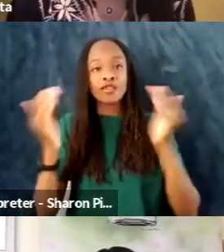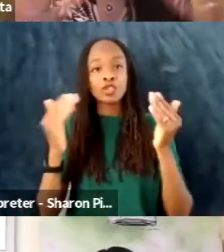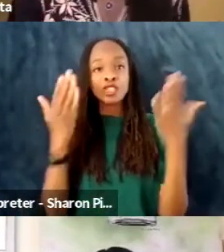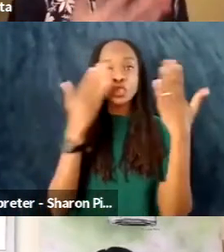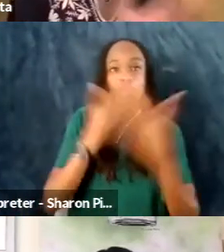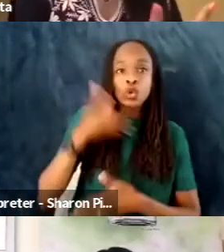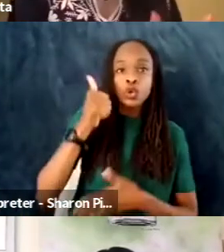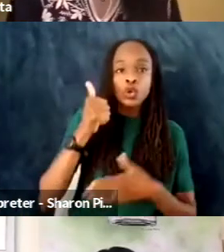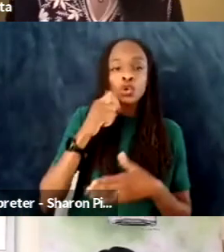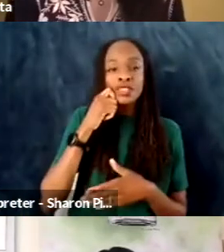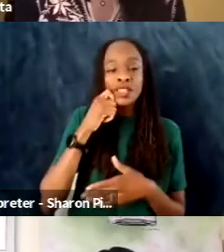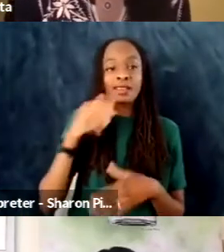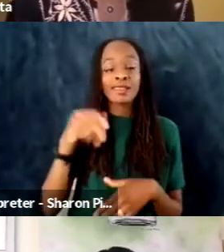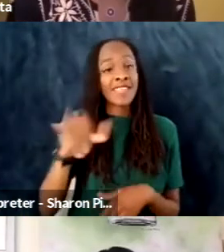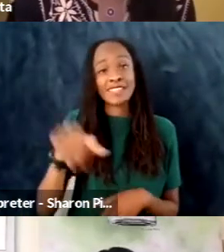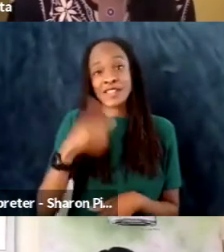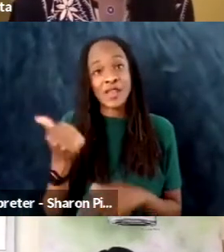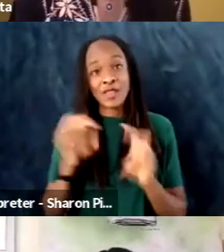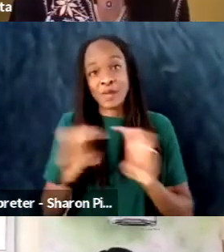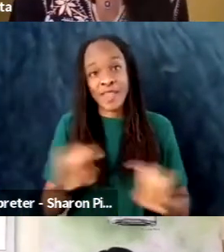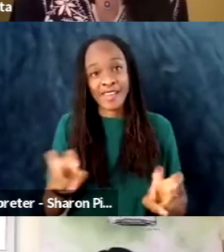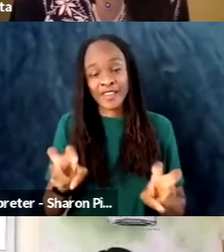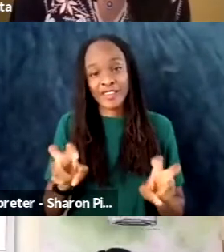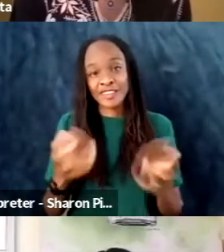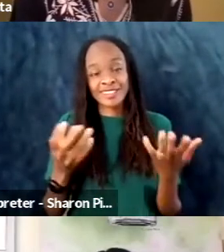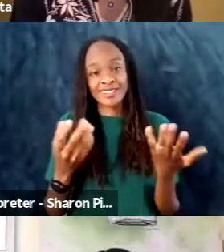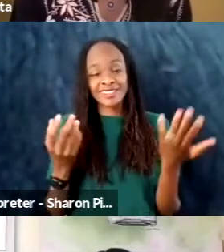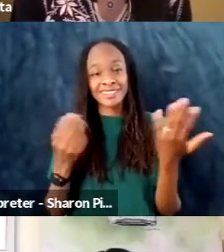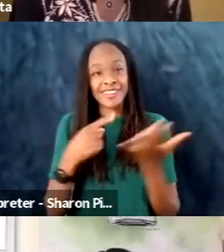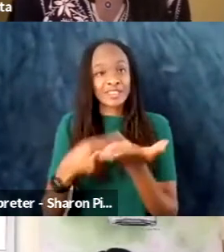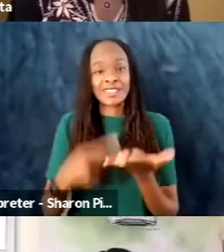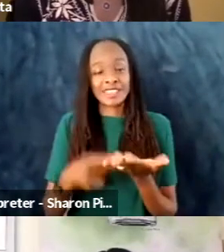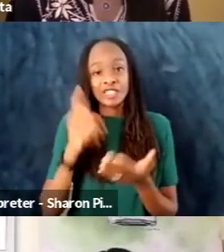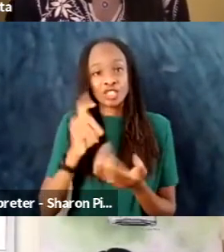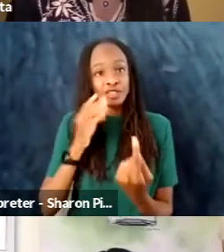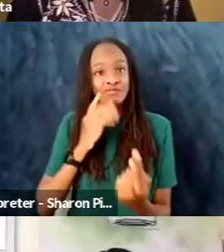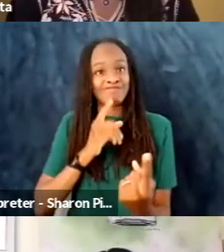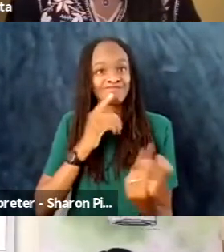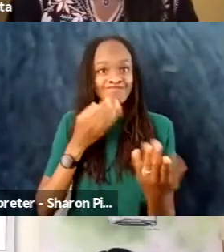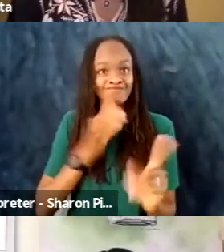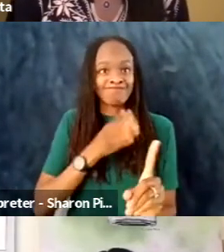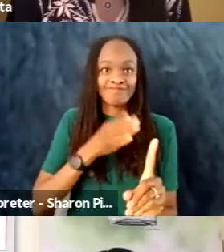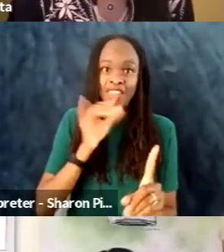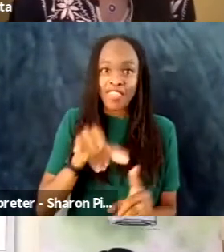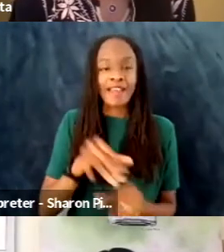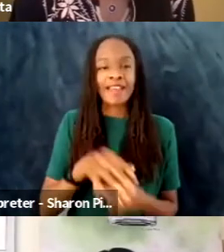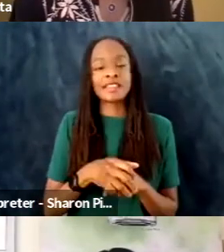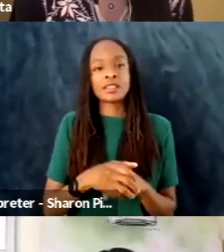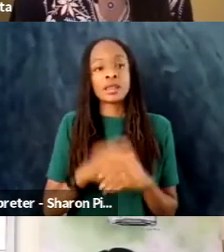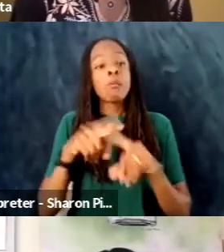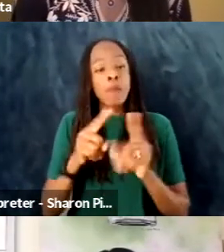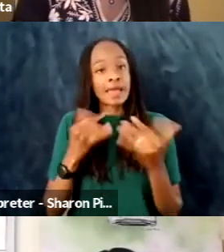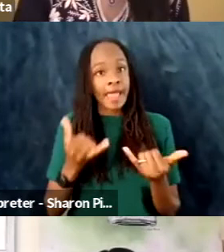and another panel discussion just dedicated to that possibly. But I think, like Piyush said, things are changing.